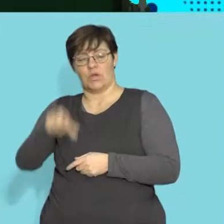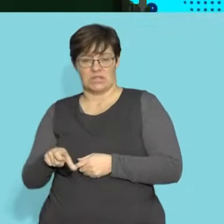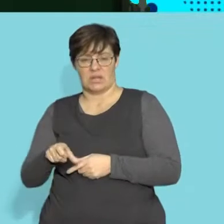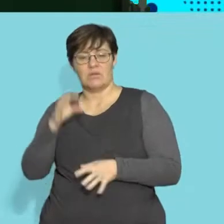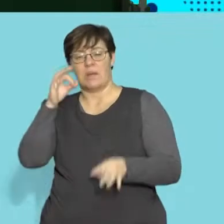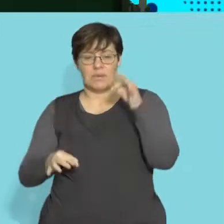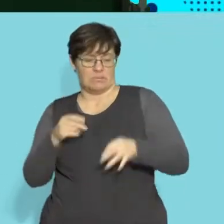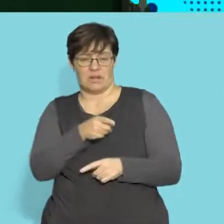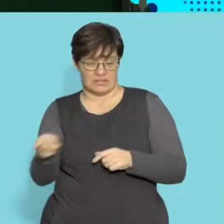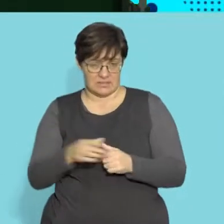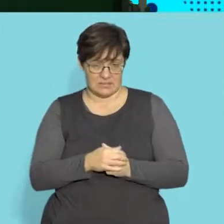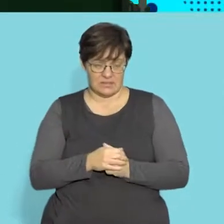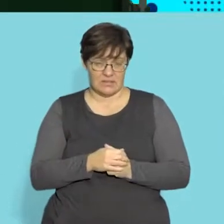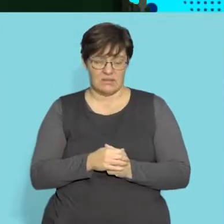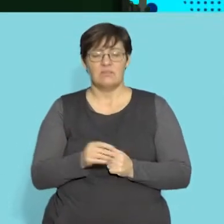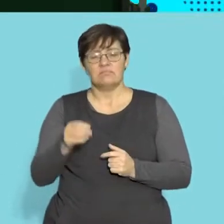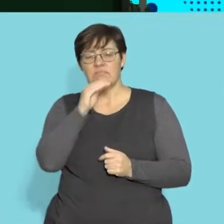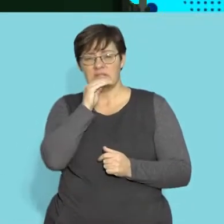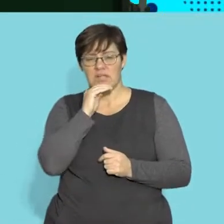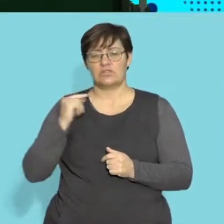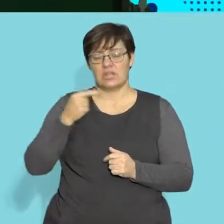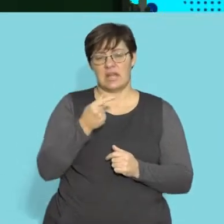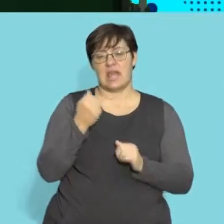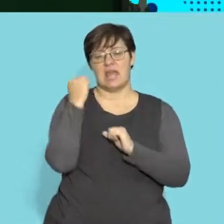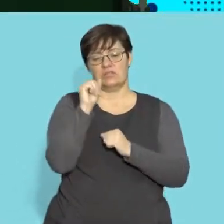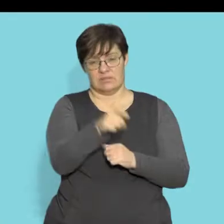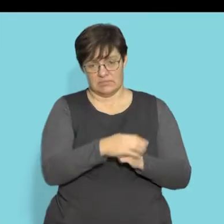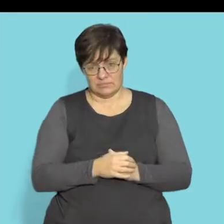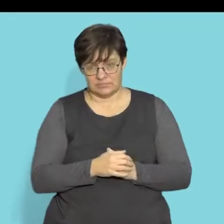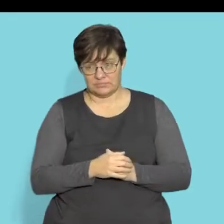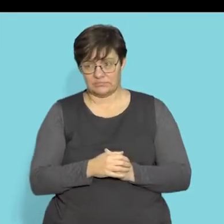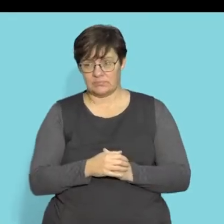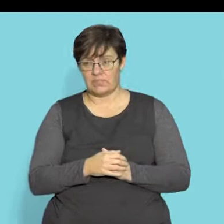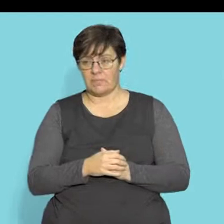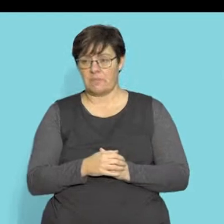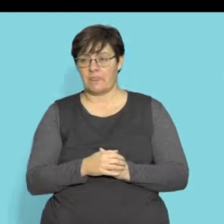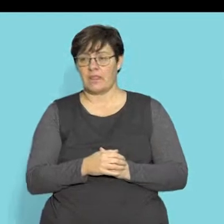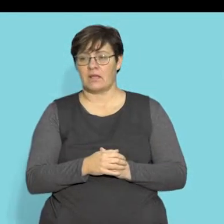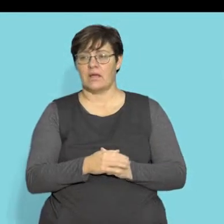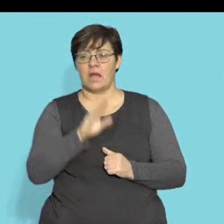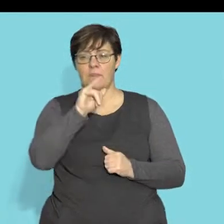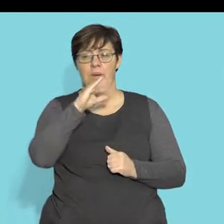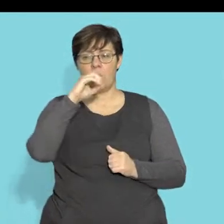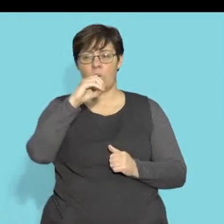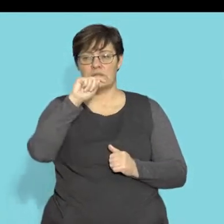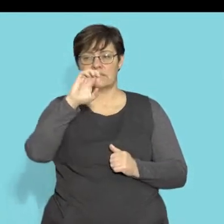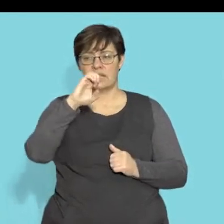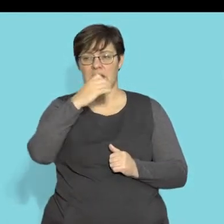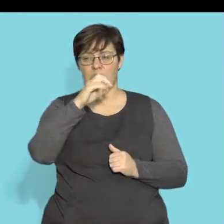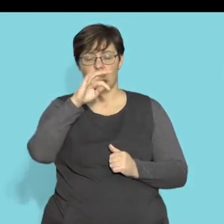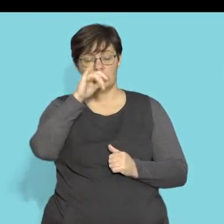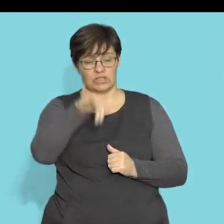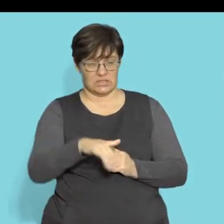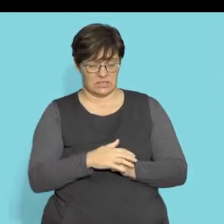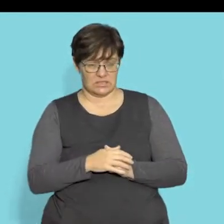is manipulating them. In this case, it would be the genetic engineer. The concept of using living organisms,